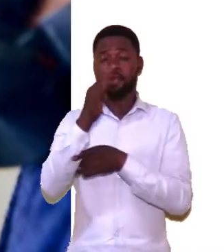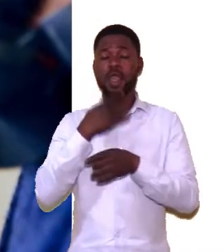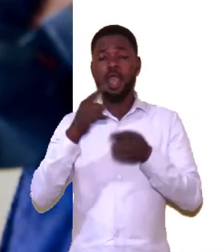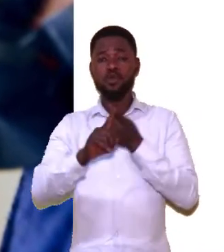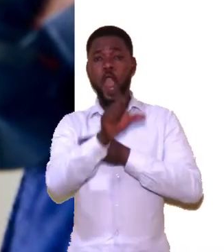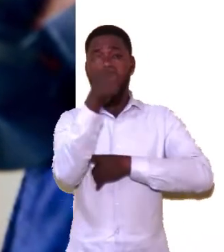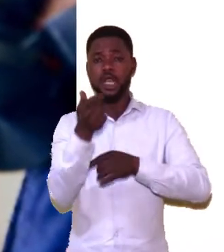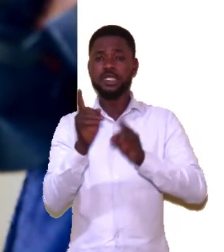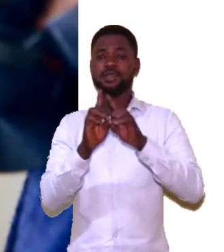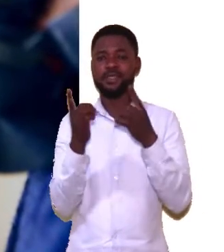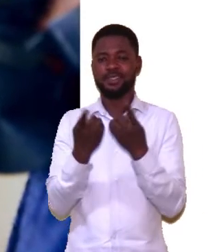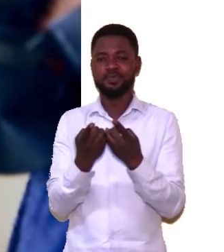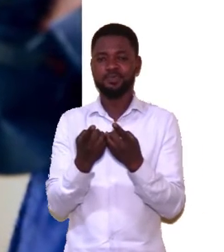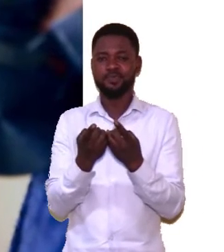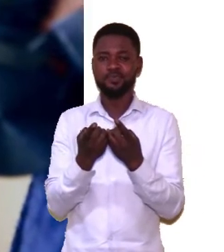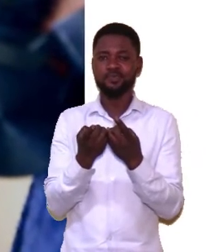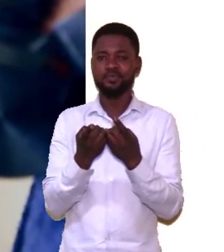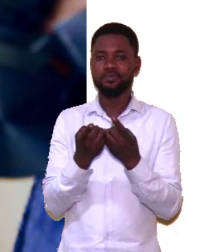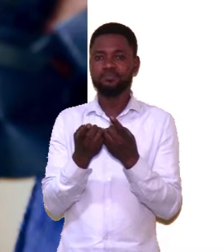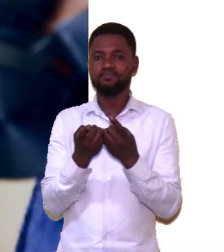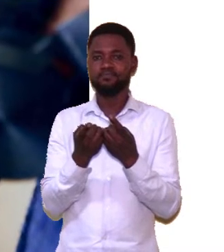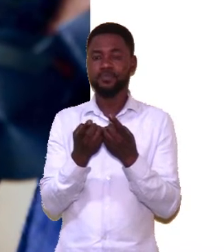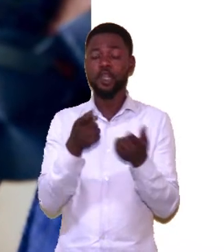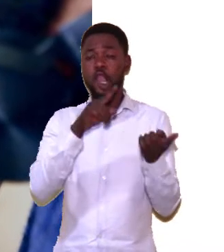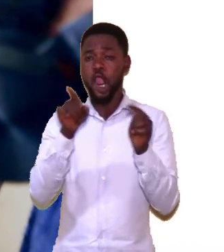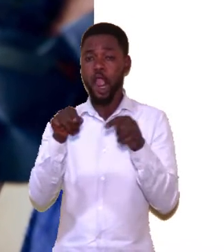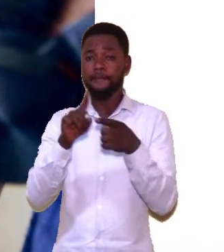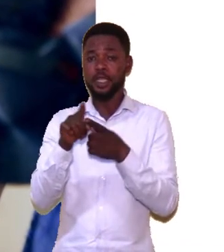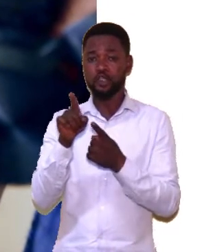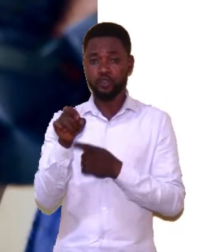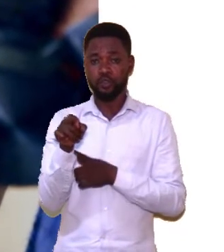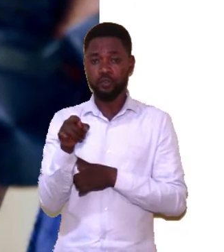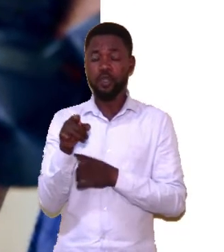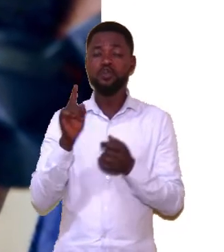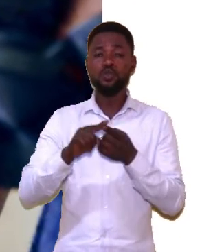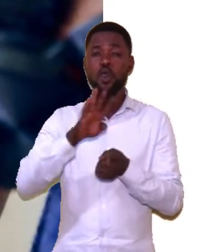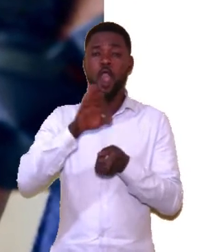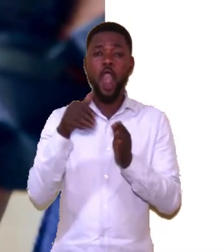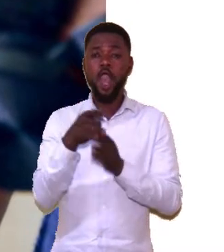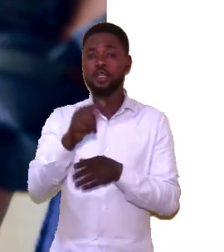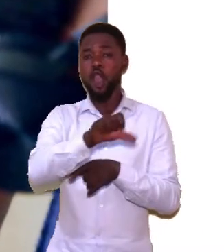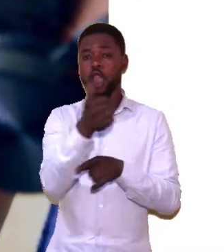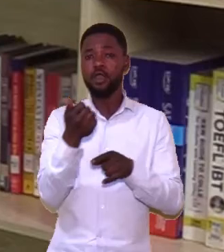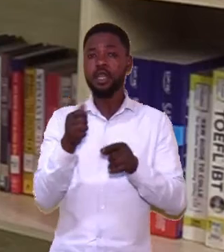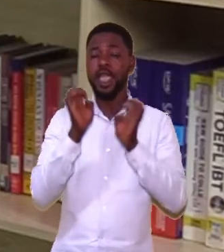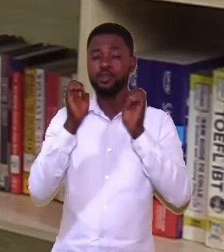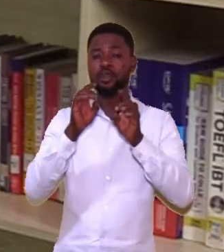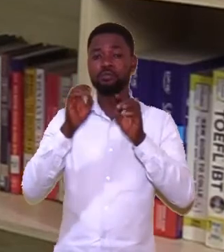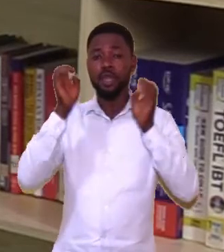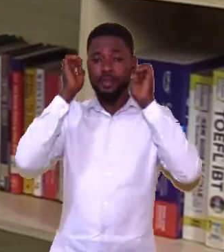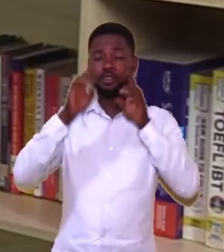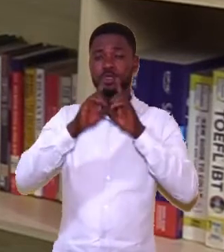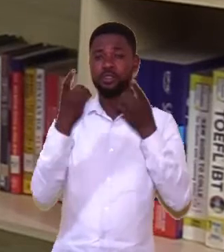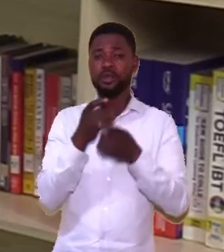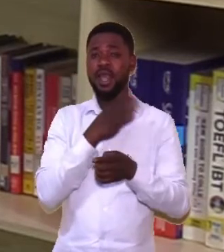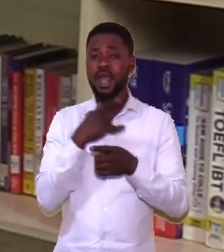the other districts. I'm sure the others are like, yes. District 4 only. It's coming to you. 1 Absolutely. To all the other education districts. And